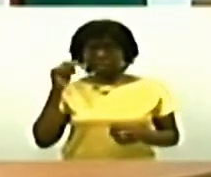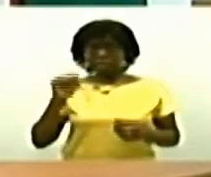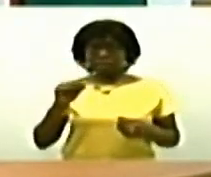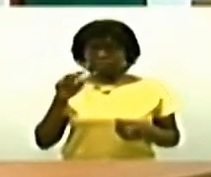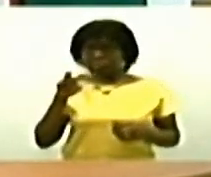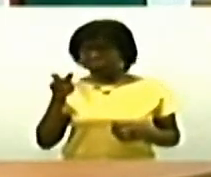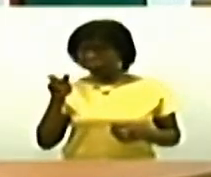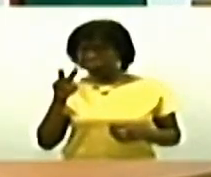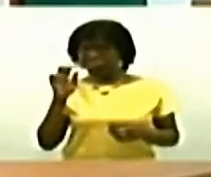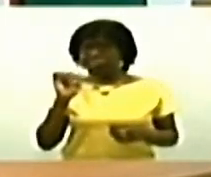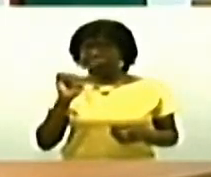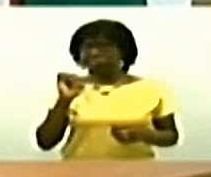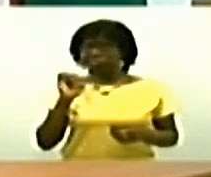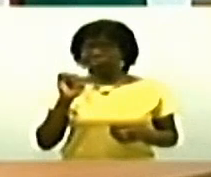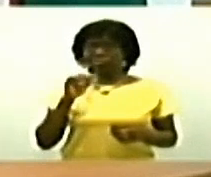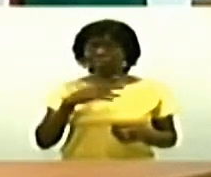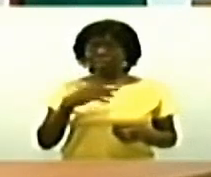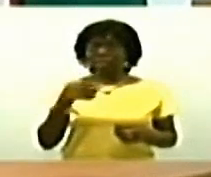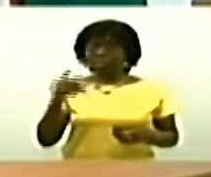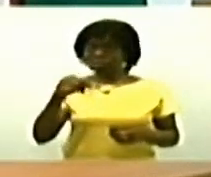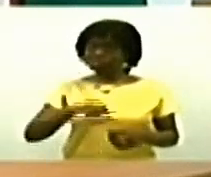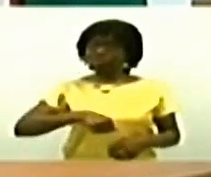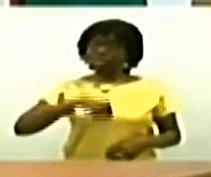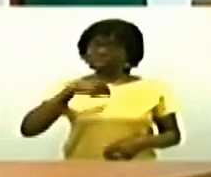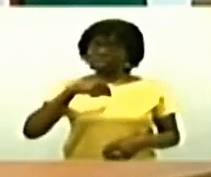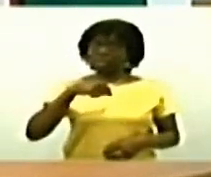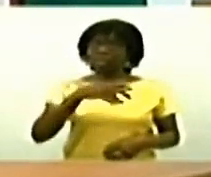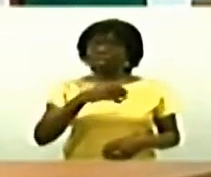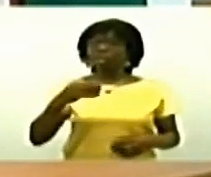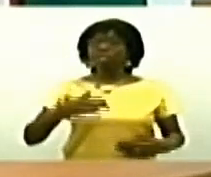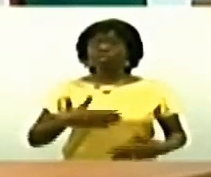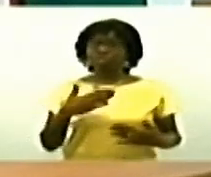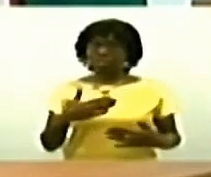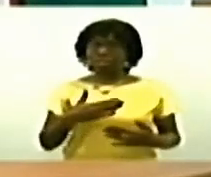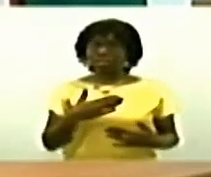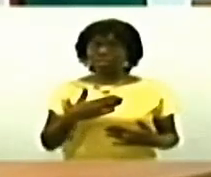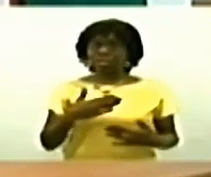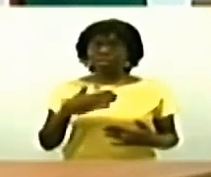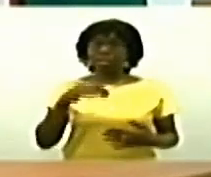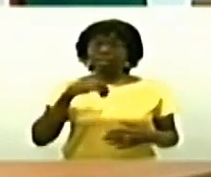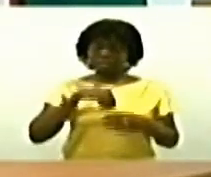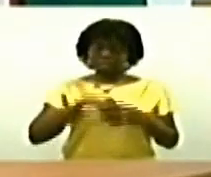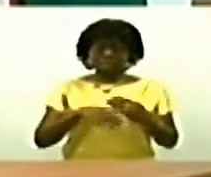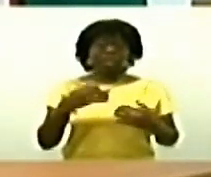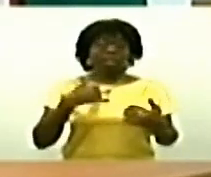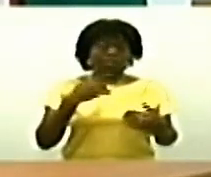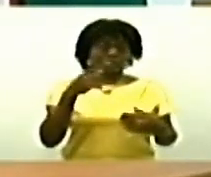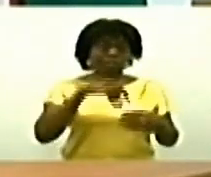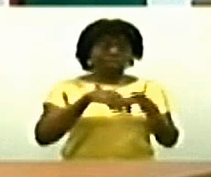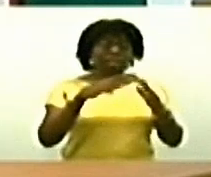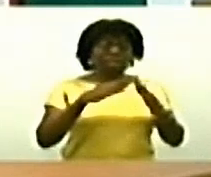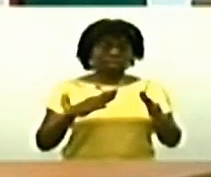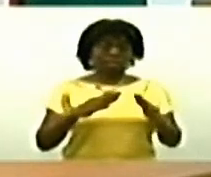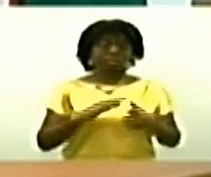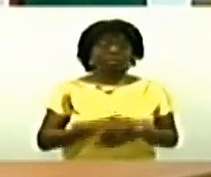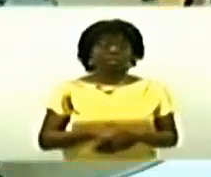And I take great pride and joy in your presence in the House.